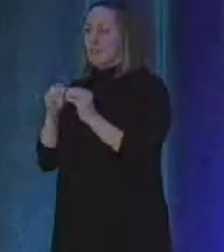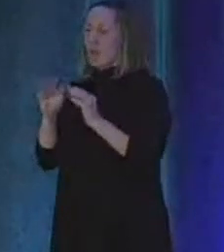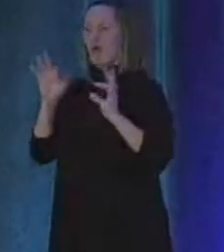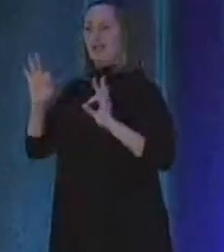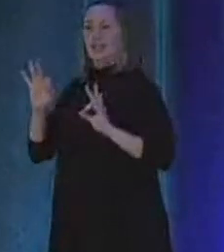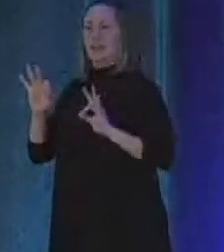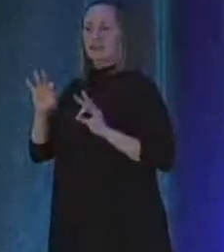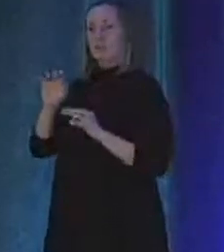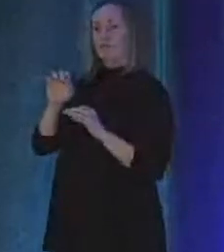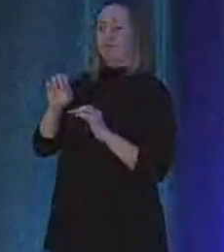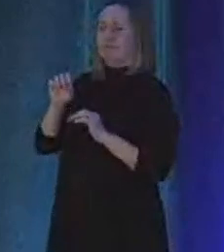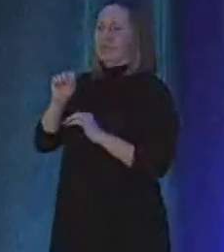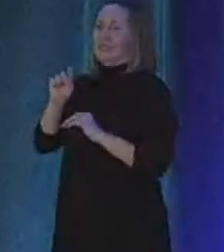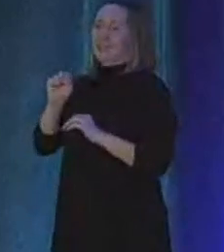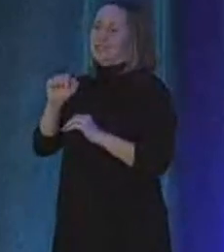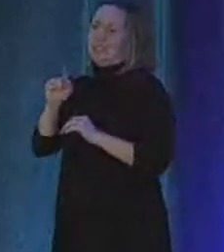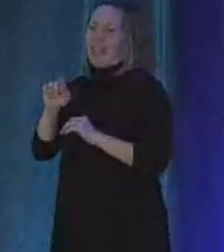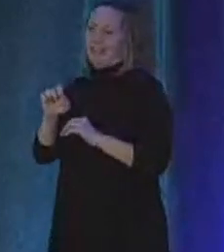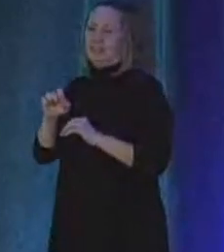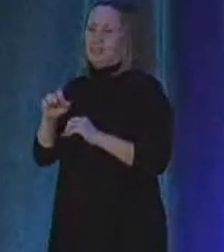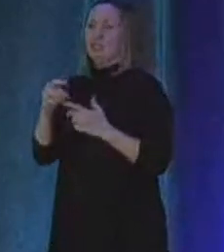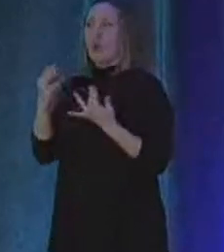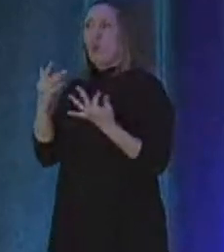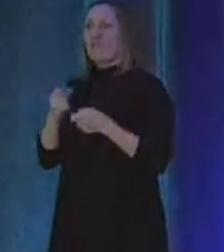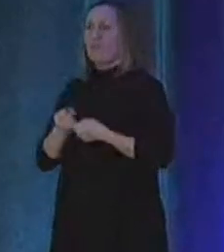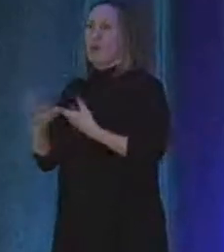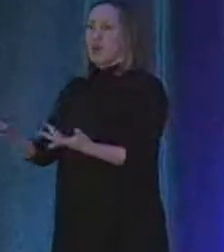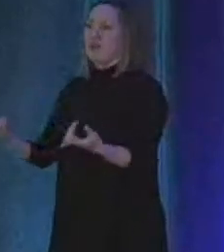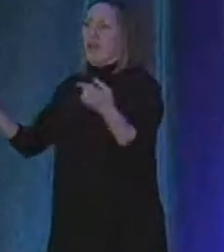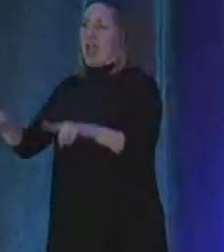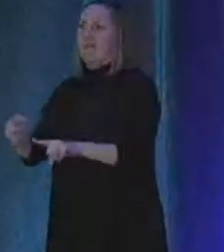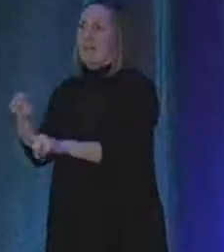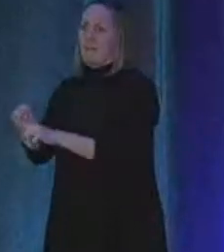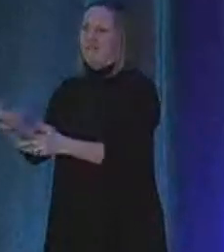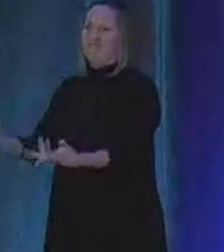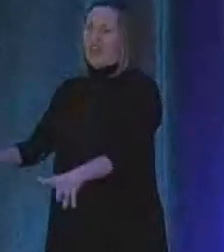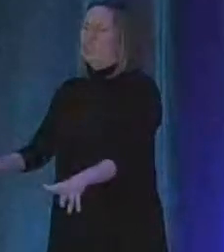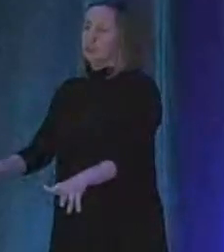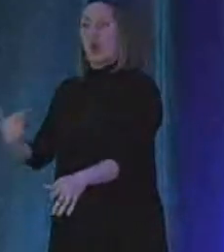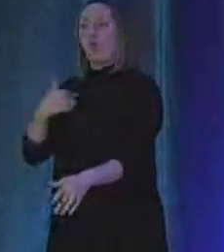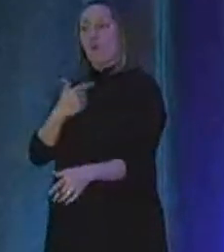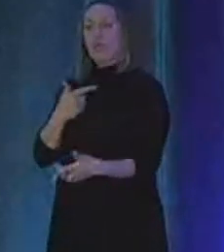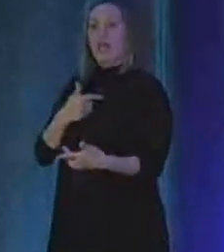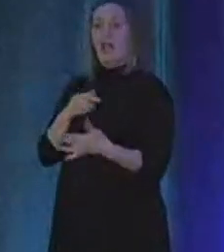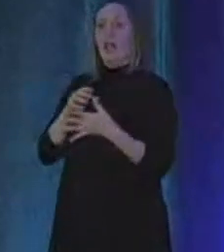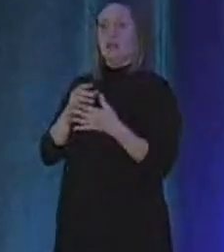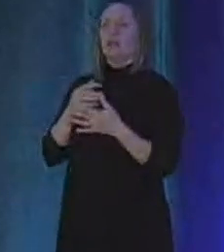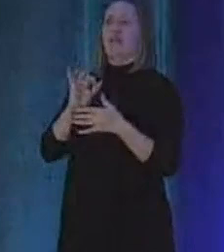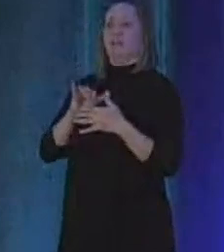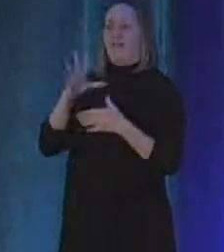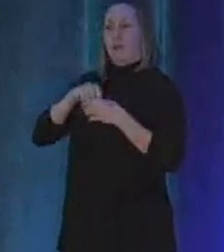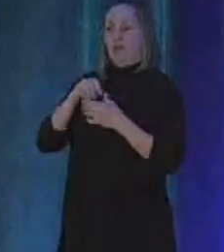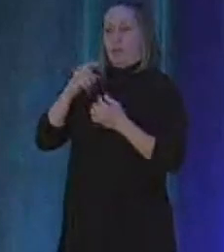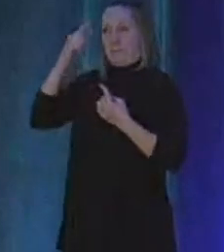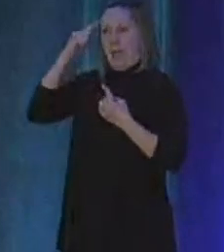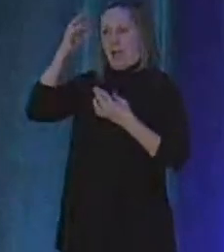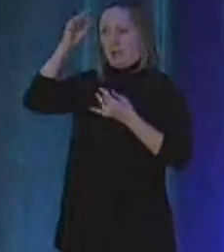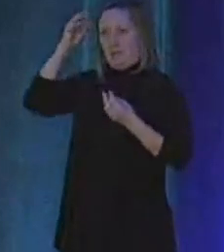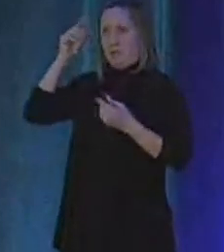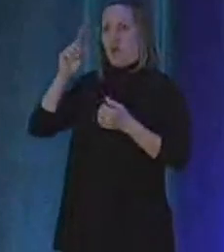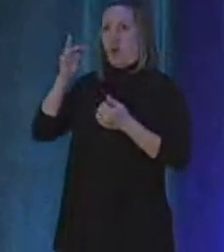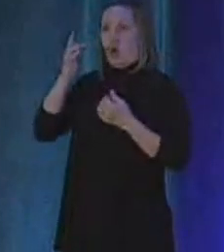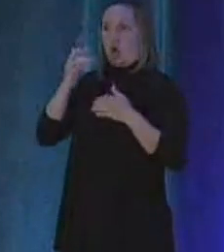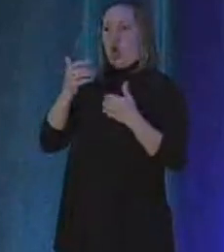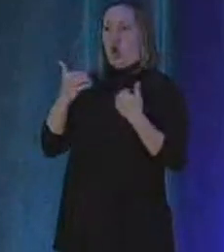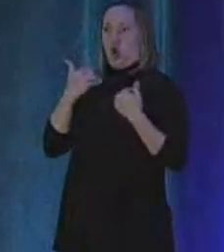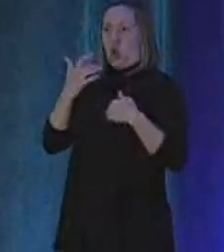state. Instead of waiting for burnout to happen, we can engage with our minds earlier and